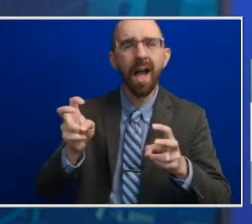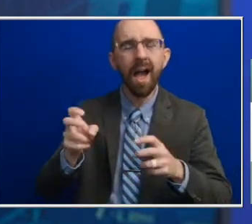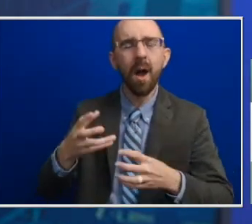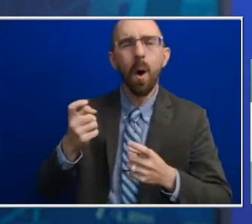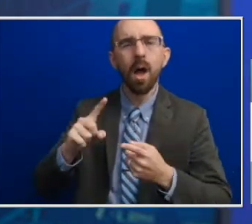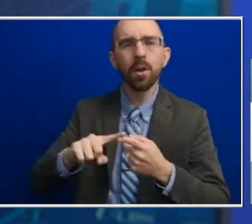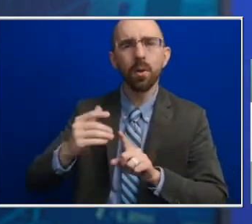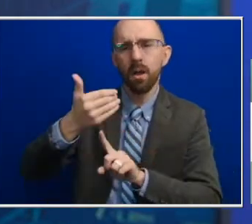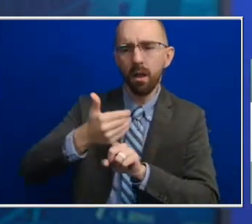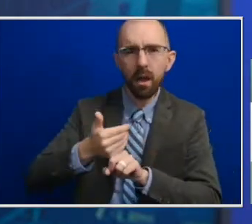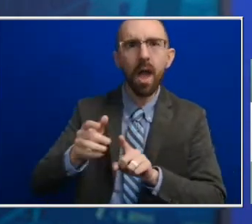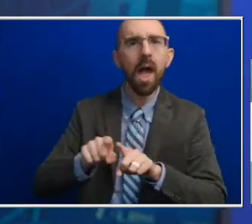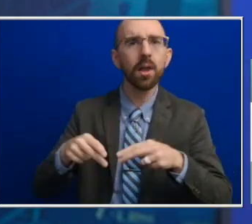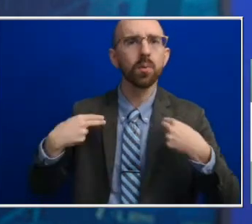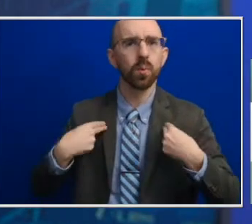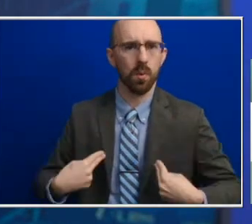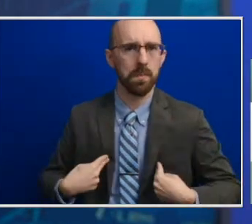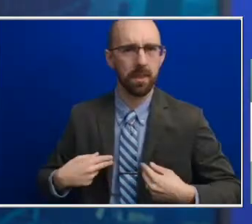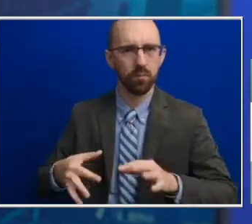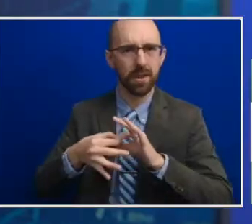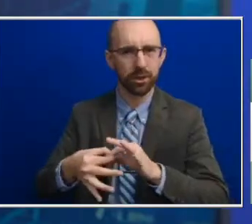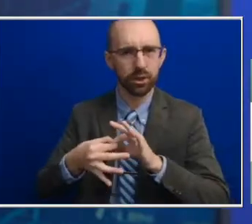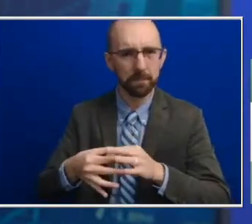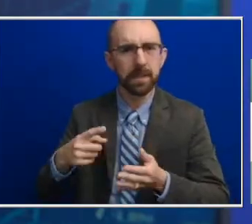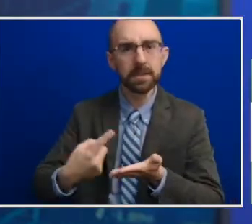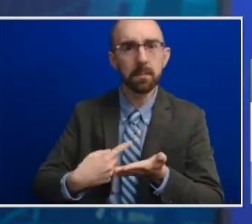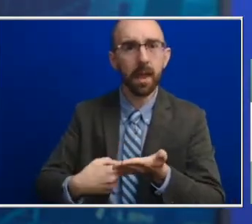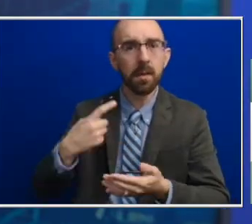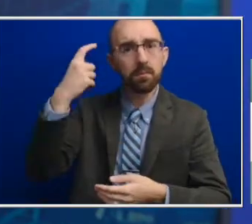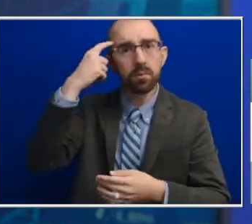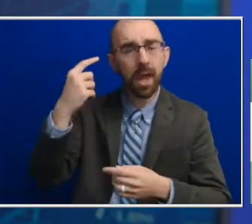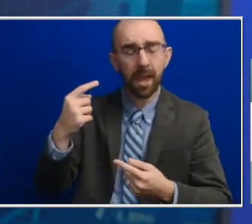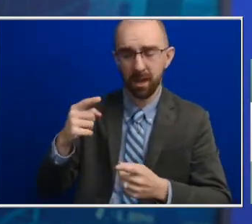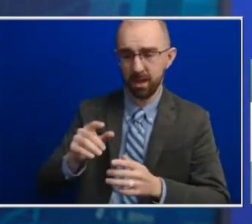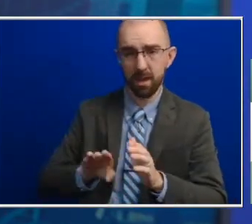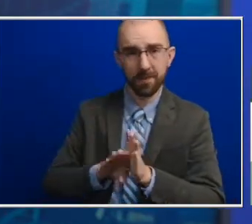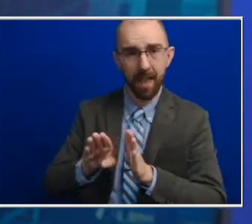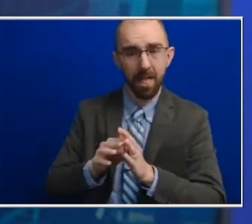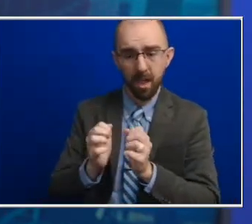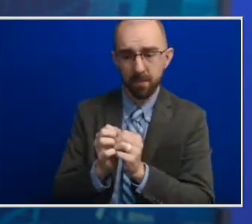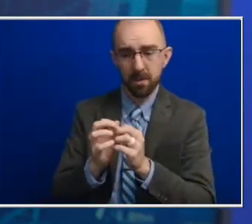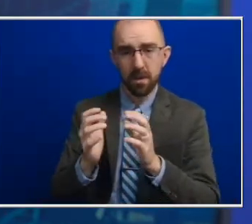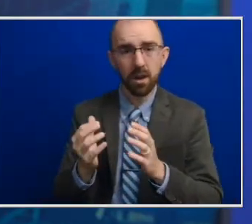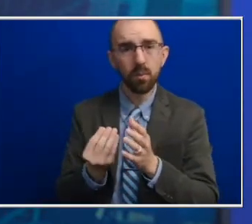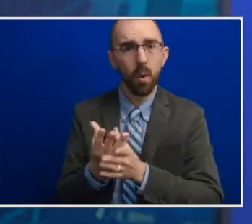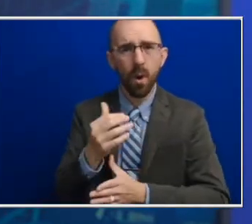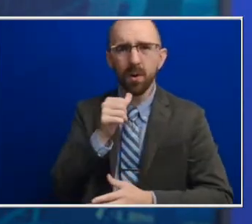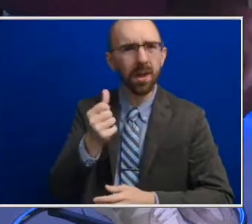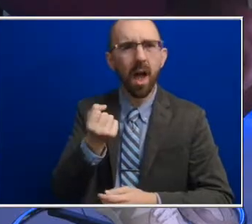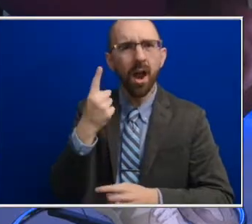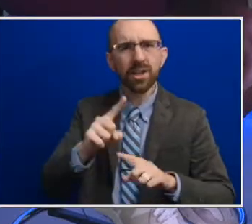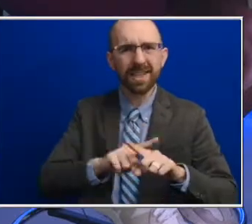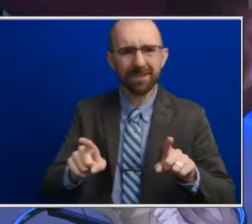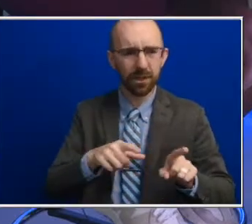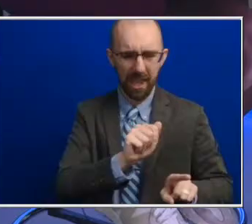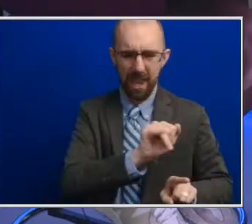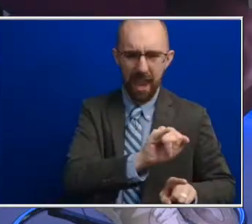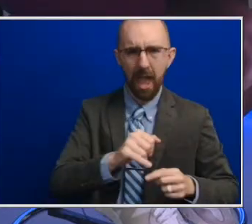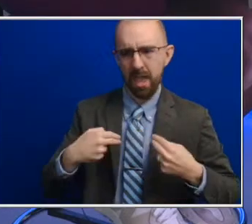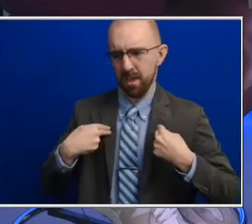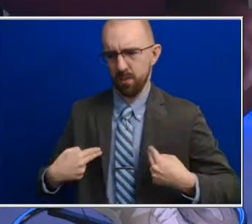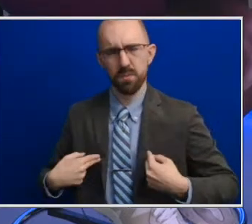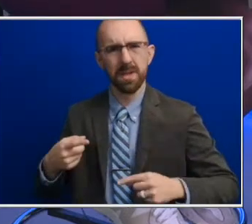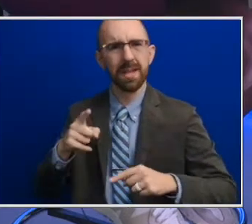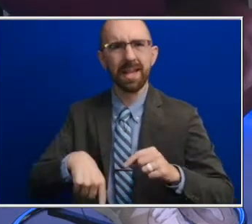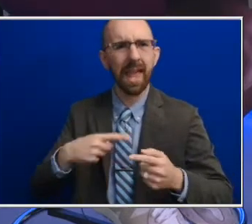relationships, and sometimes children's brains, they're often not developed enough to understand the difference. Dr. Mitchell Douglas